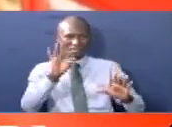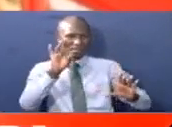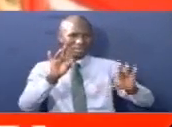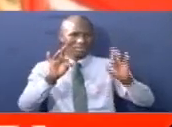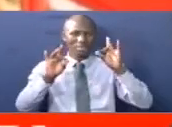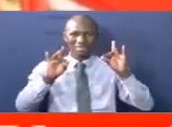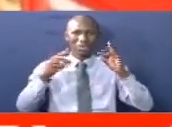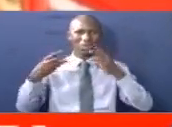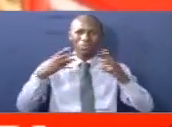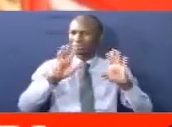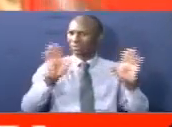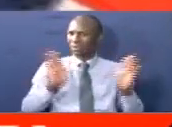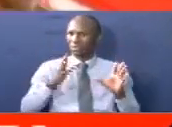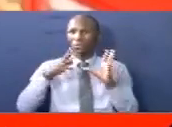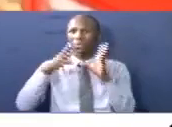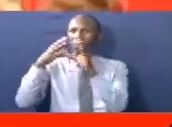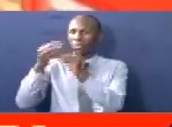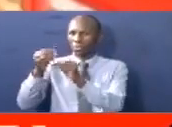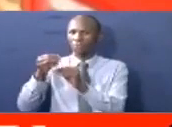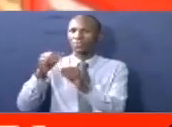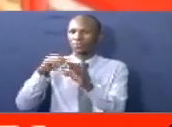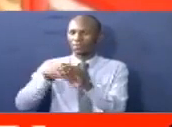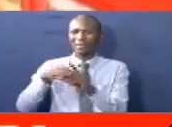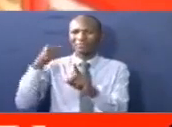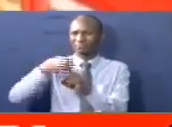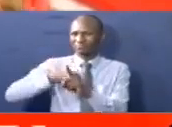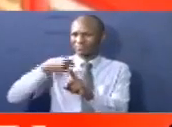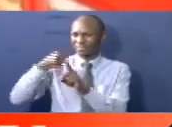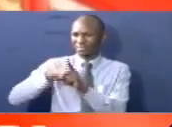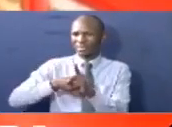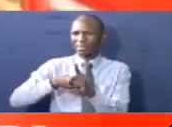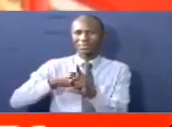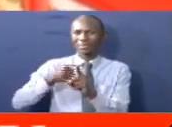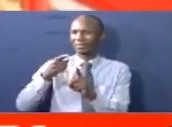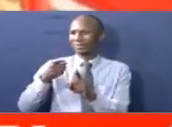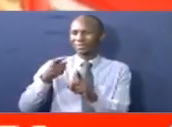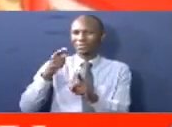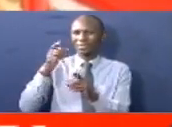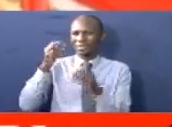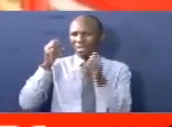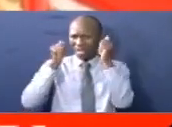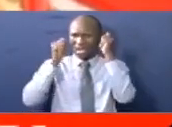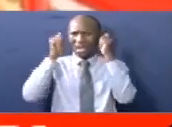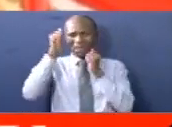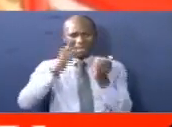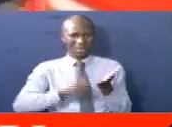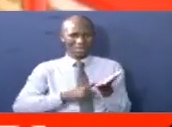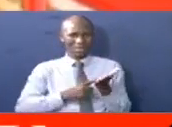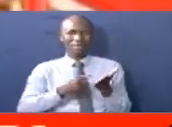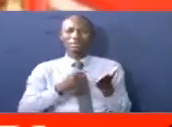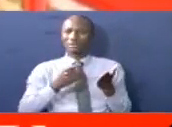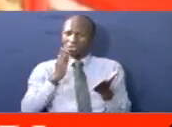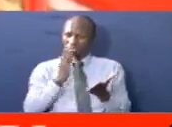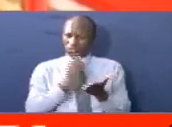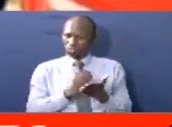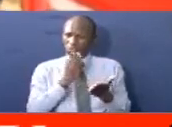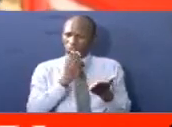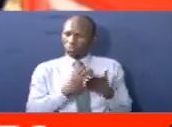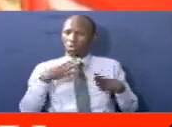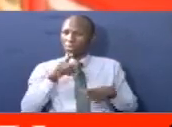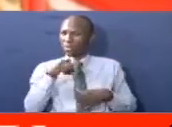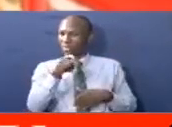arms and go to the bush to fight the mighty British army. They were truly